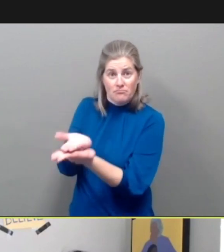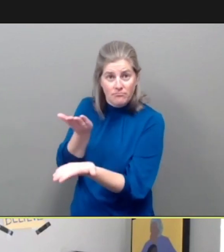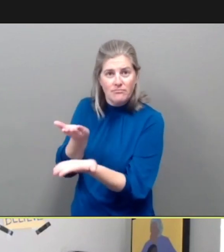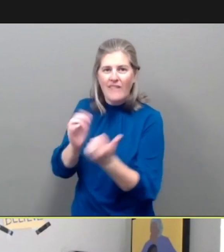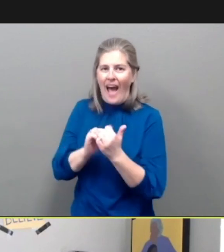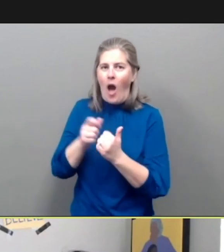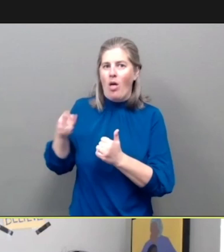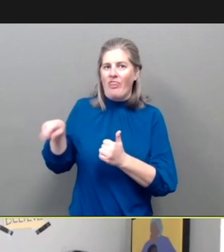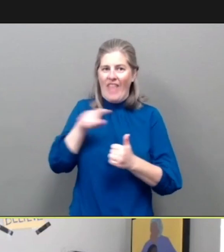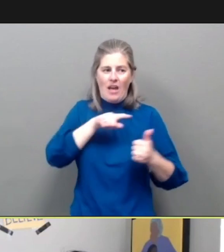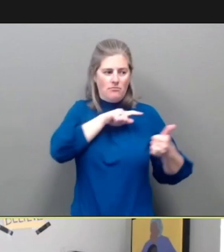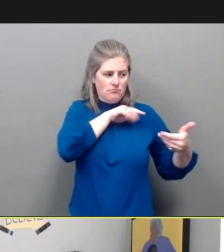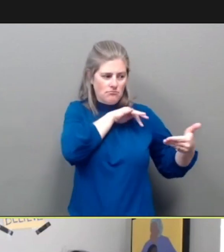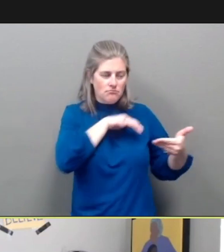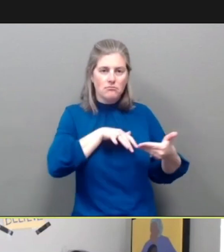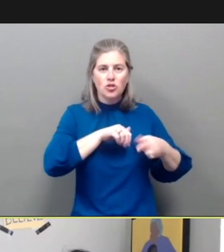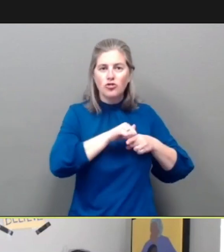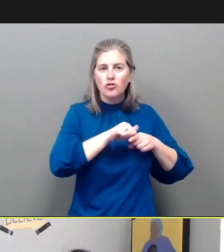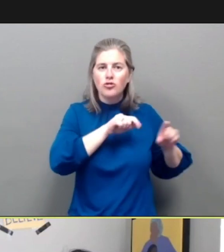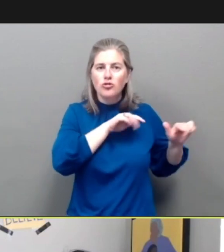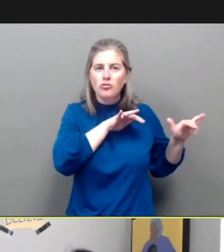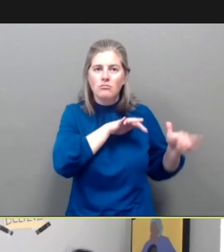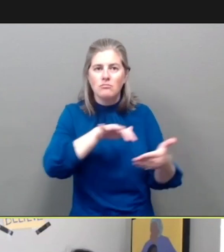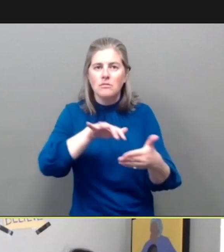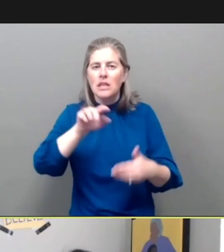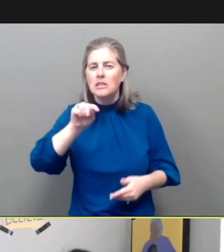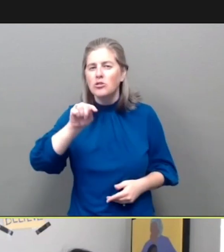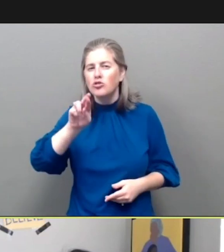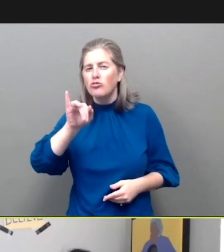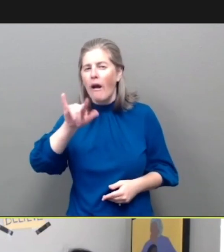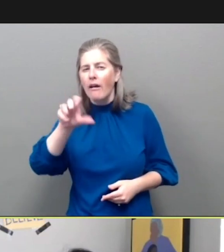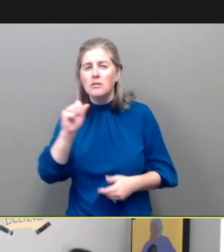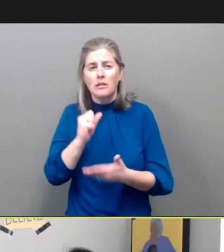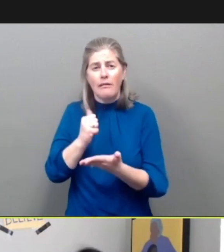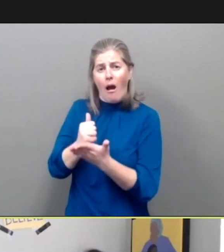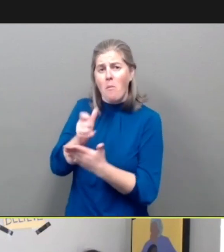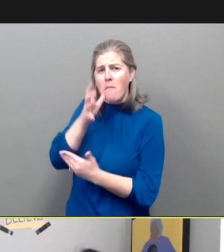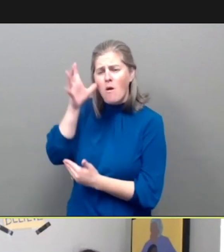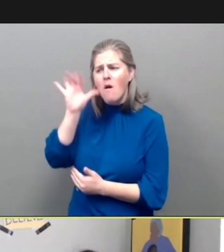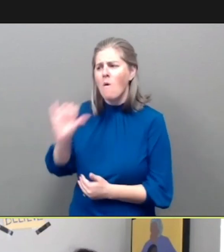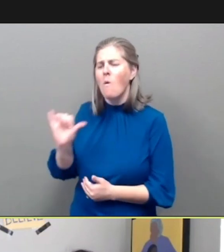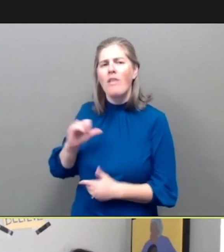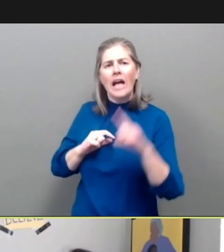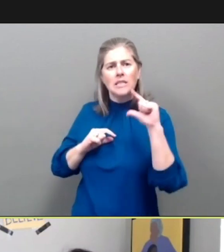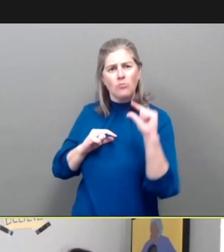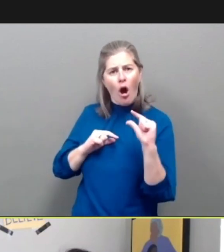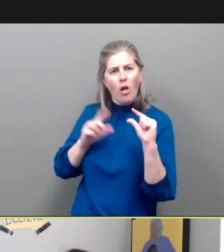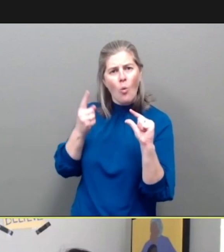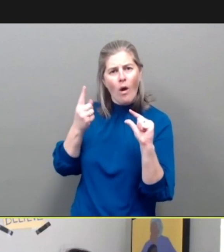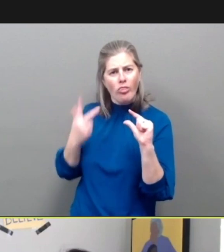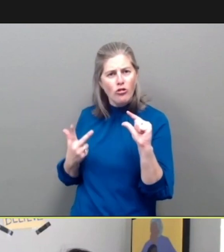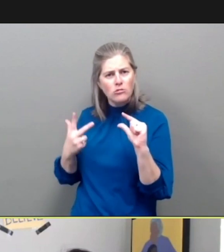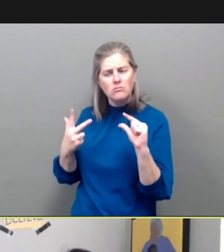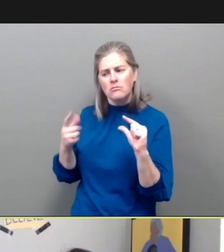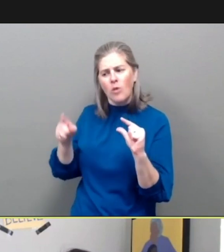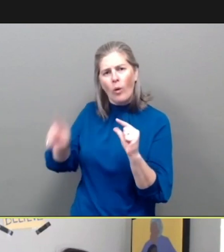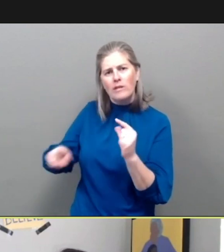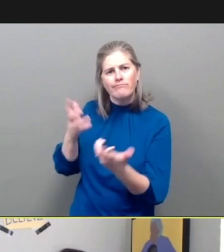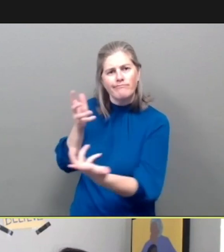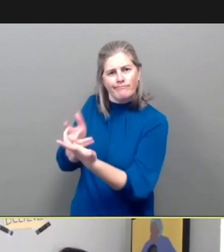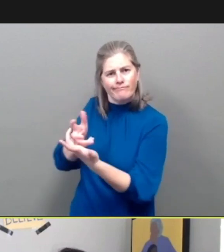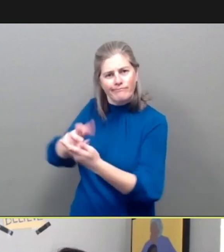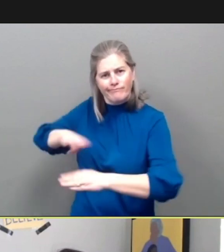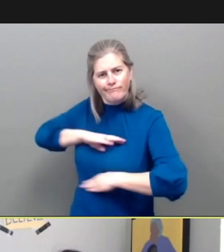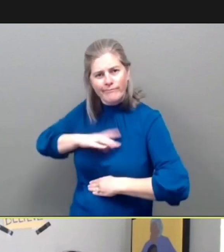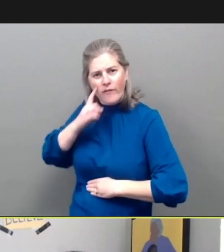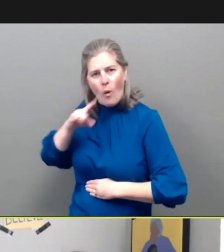the vaccine trials could reassure a parent that that smaller dose is what was needed to get